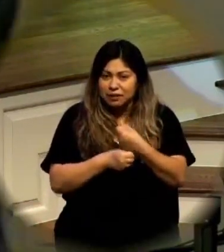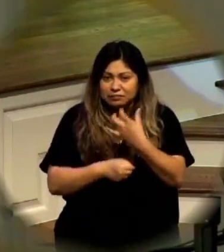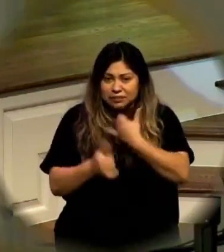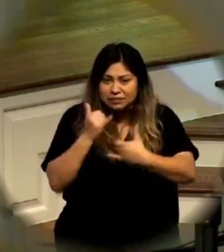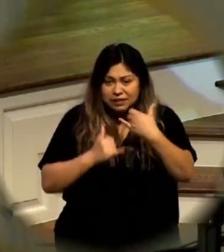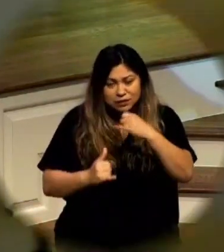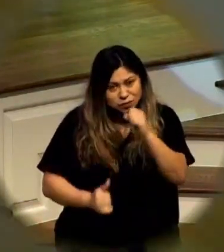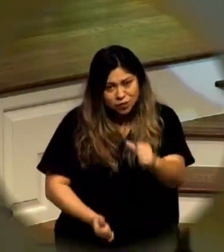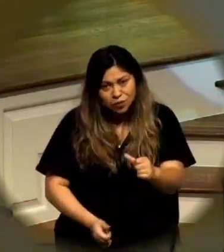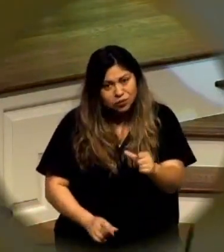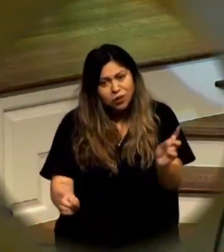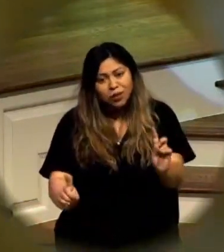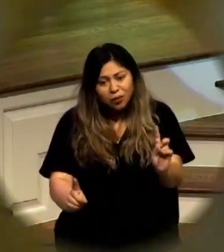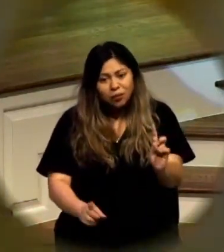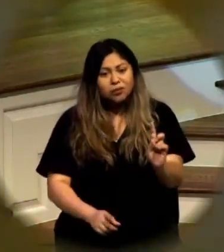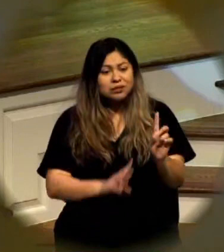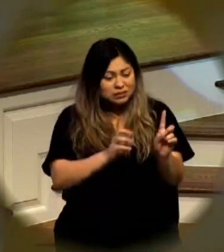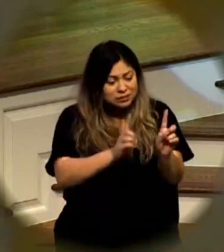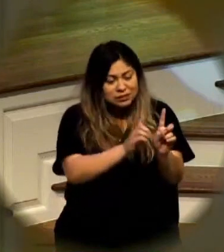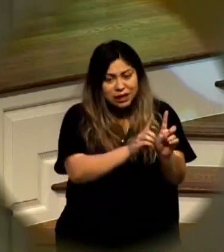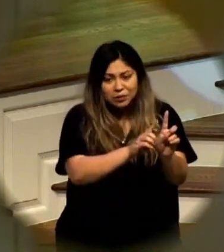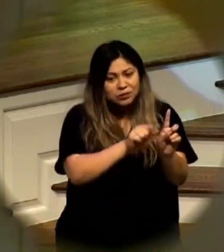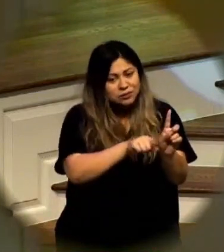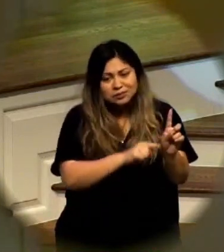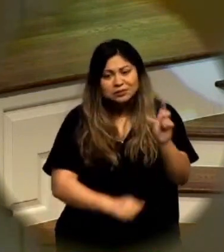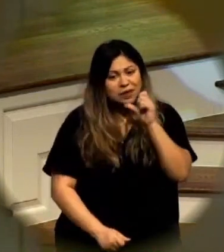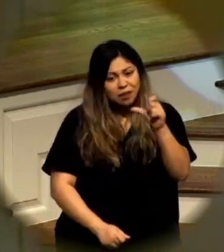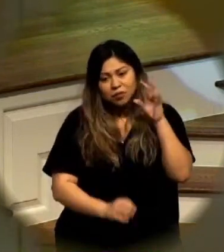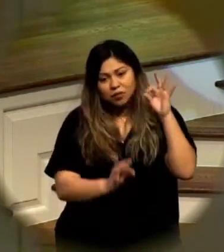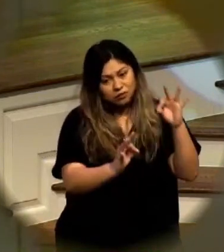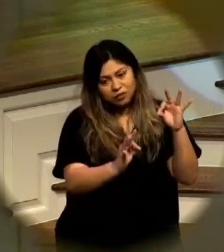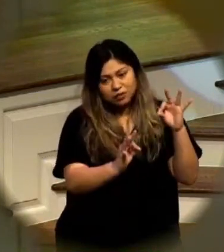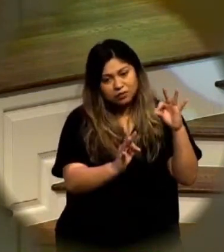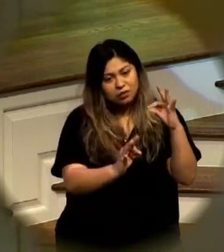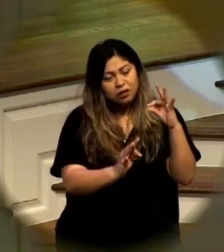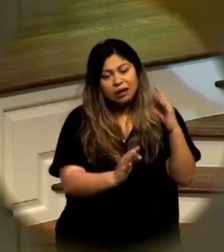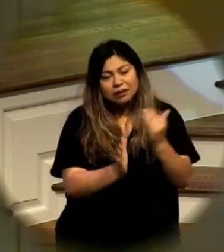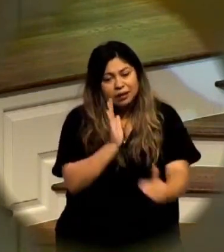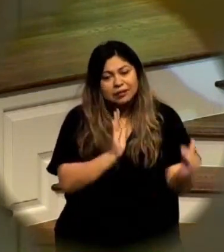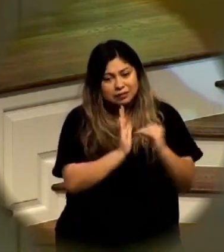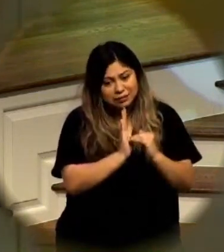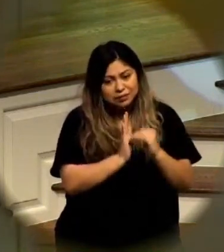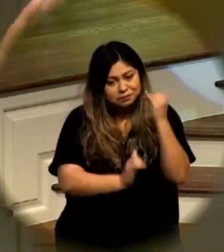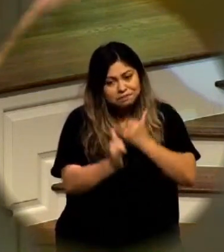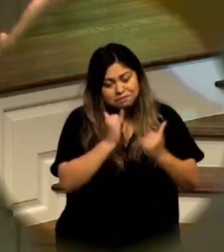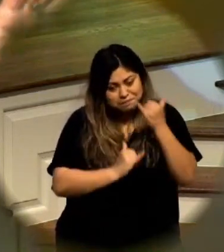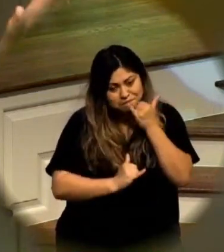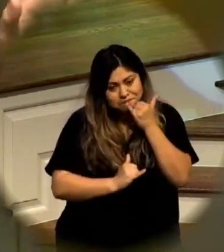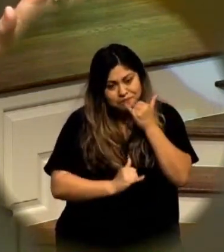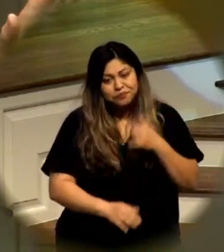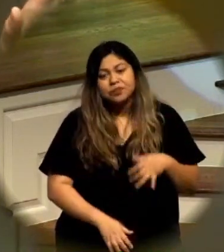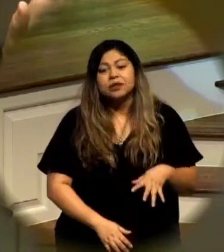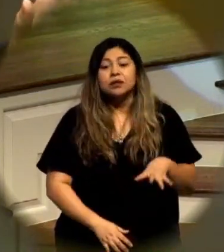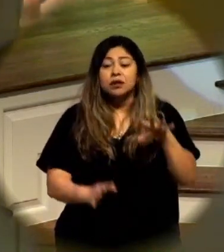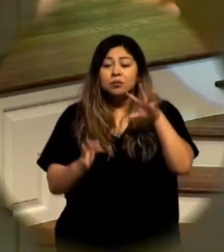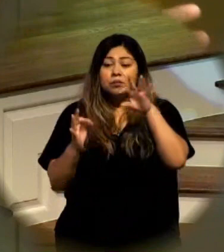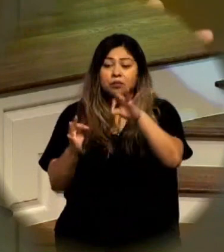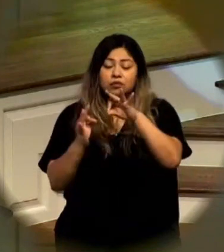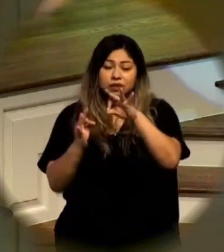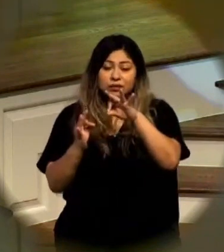his ministry, and they made mistakes all the time. Perfectionism keeps us at arm's length from one another,